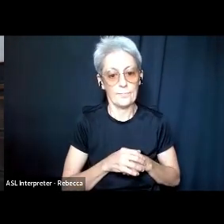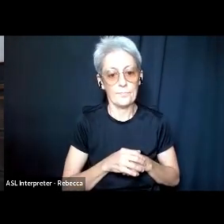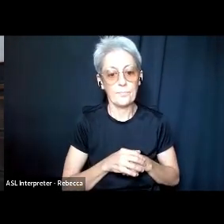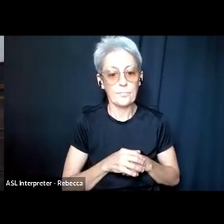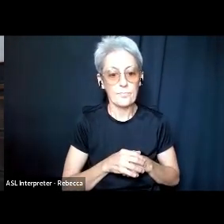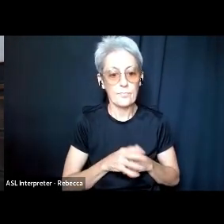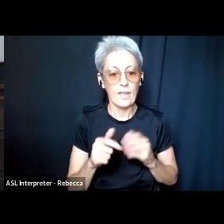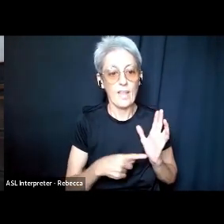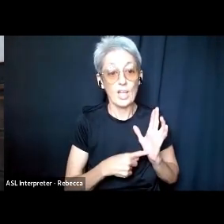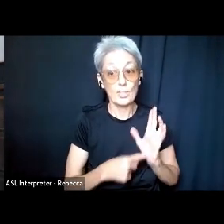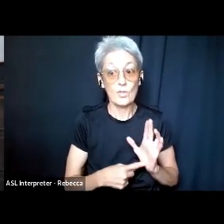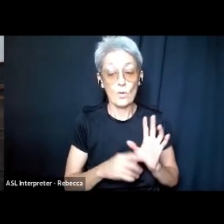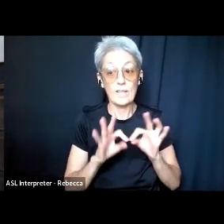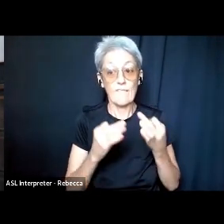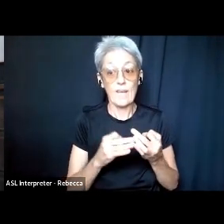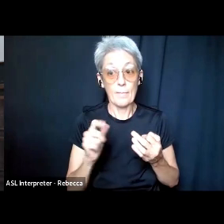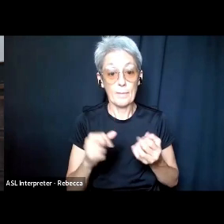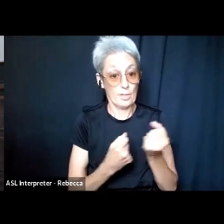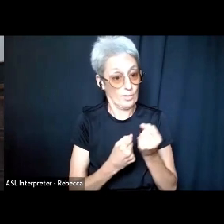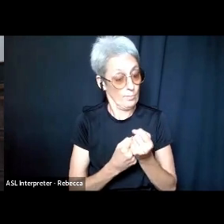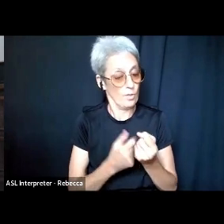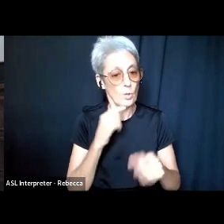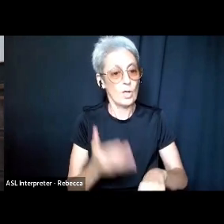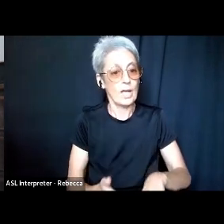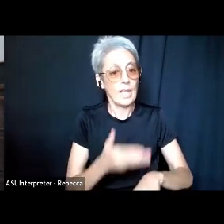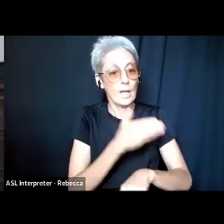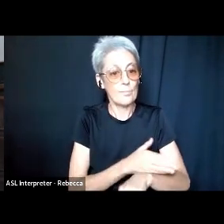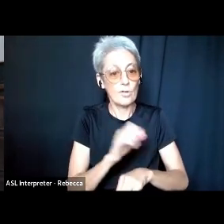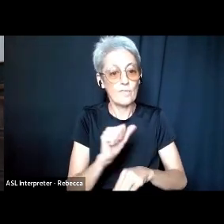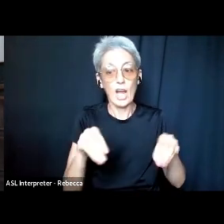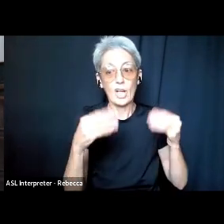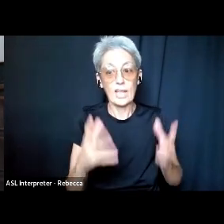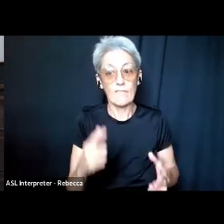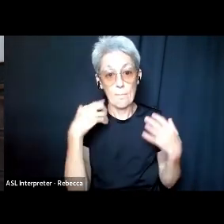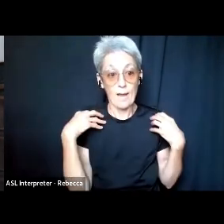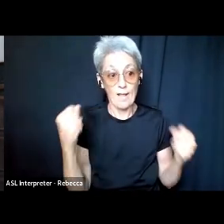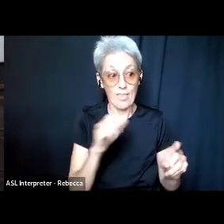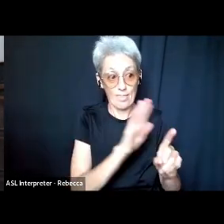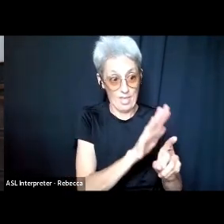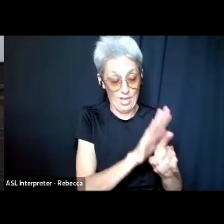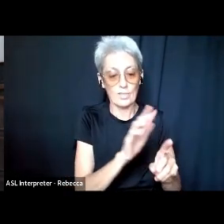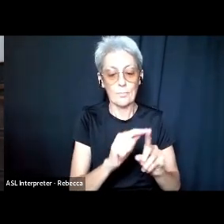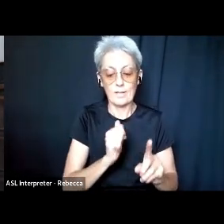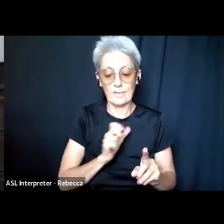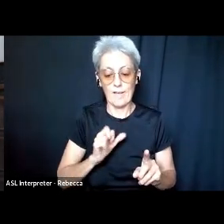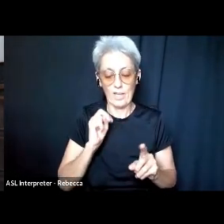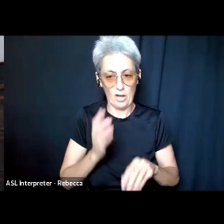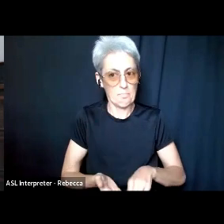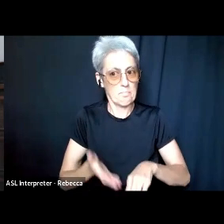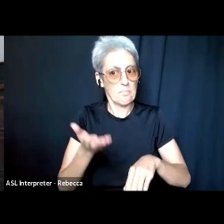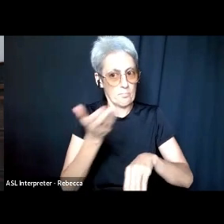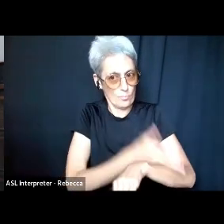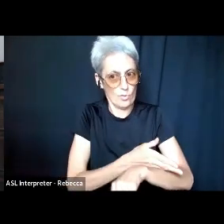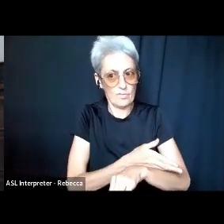family peer support improves the caregiver mental health and self-care, and that's a really critical component. It